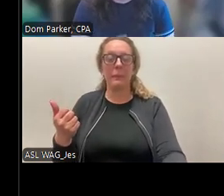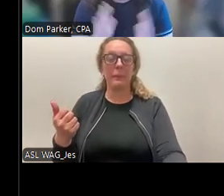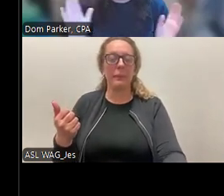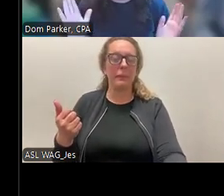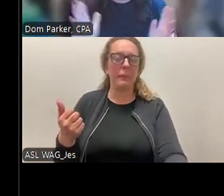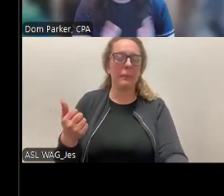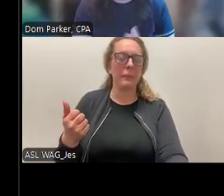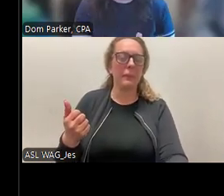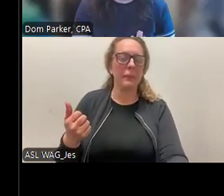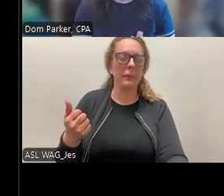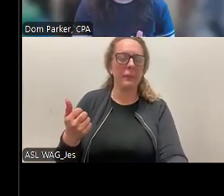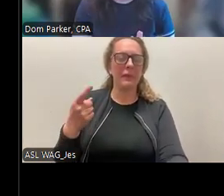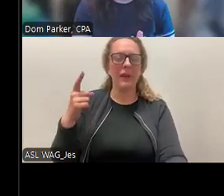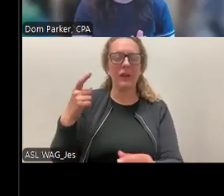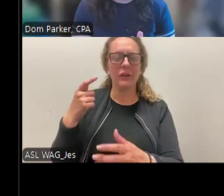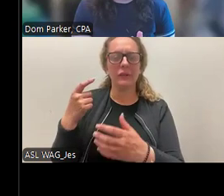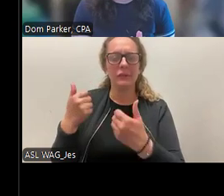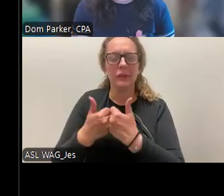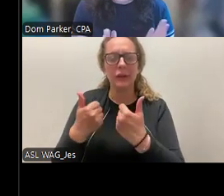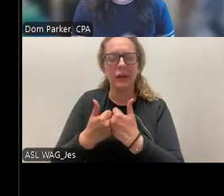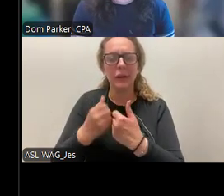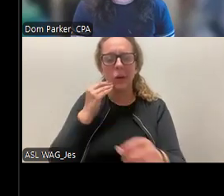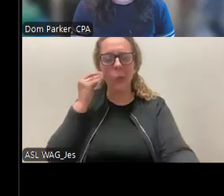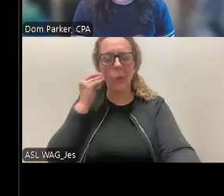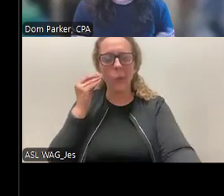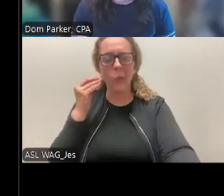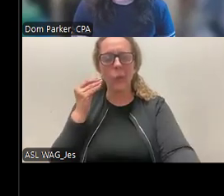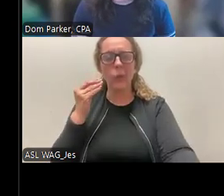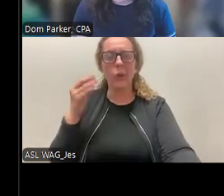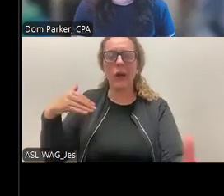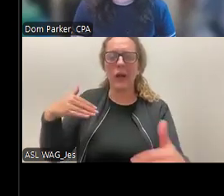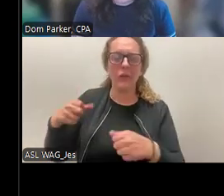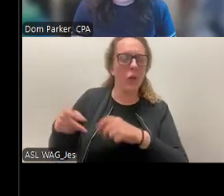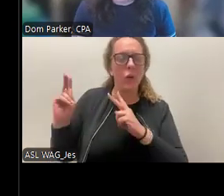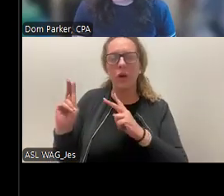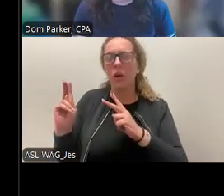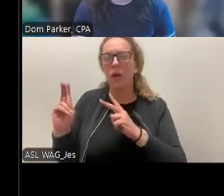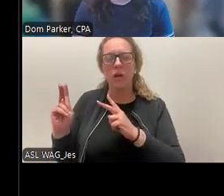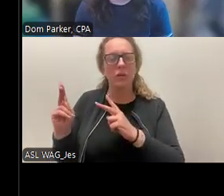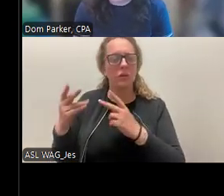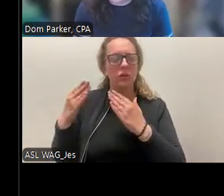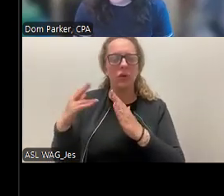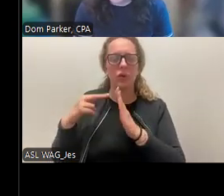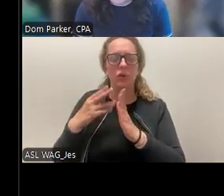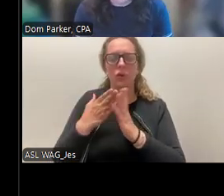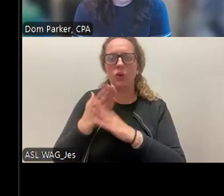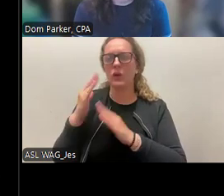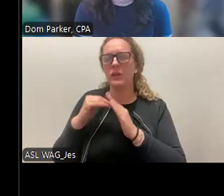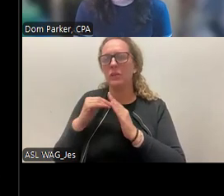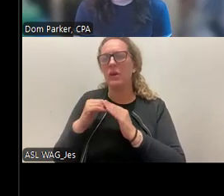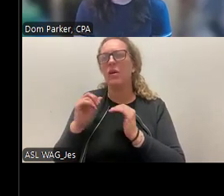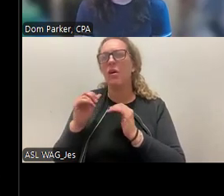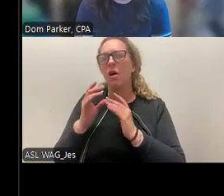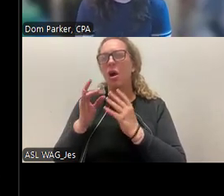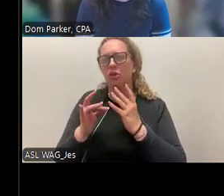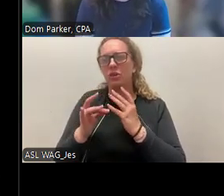if you've got the final game at home and you have it, you load it up, just have a look through the accessibility options menu and see what works